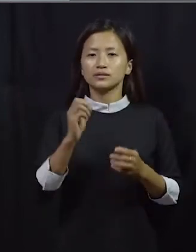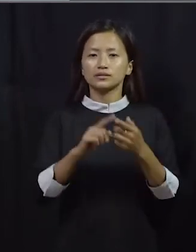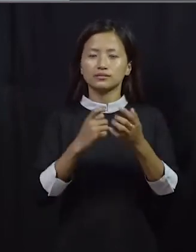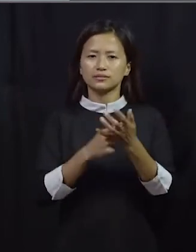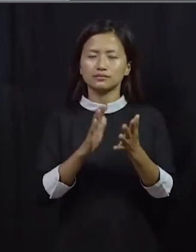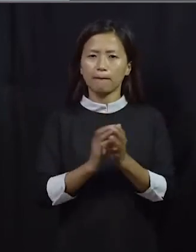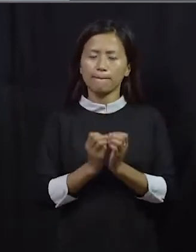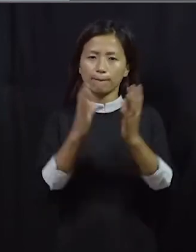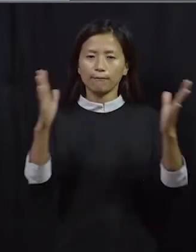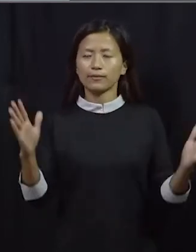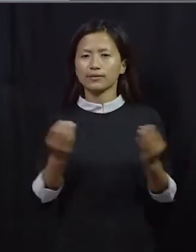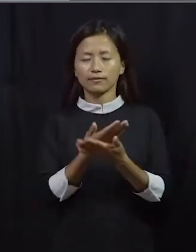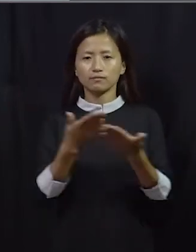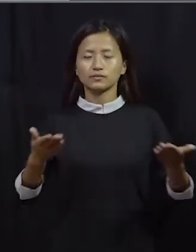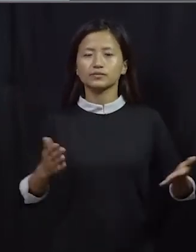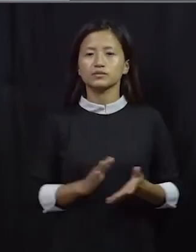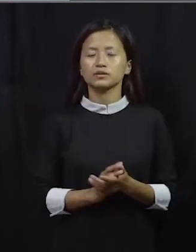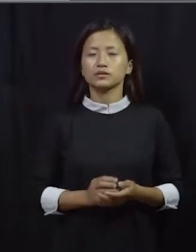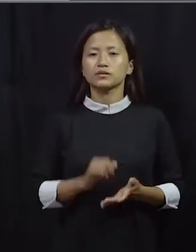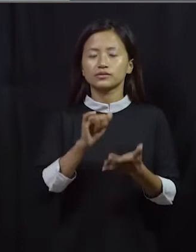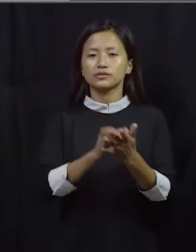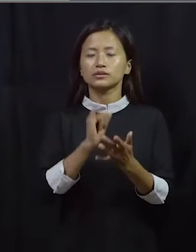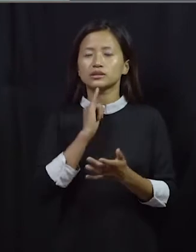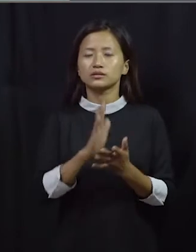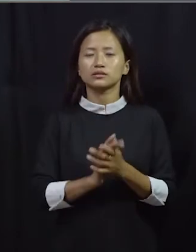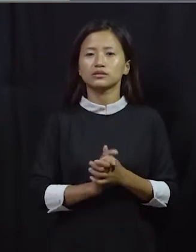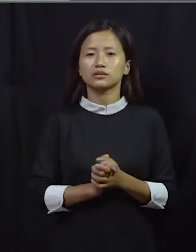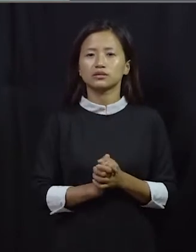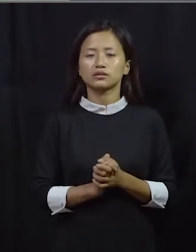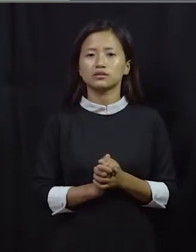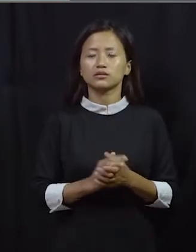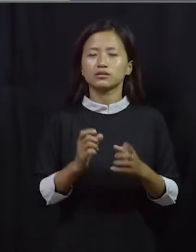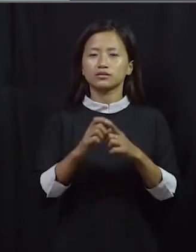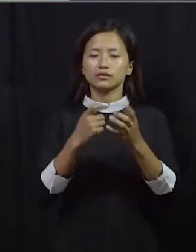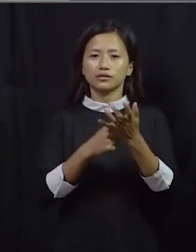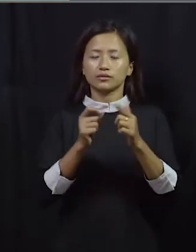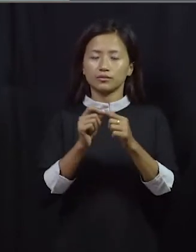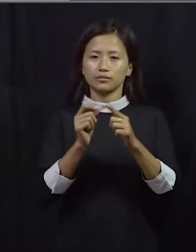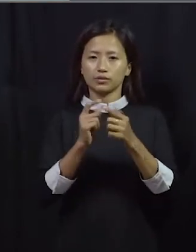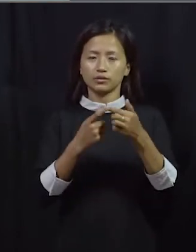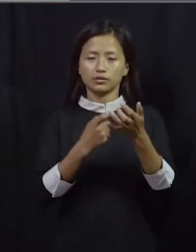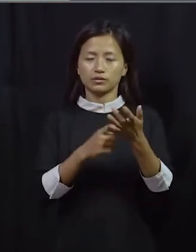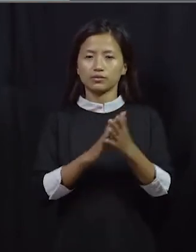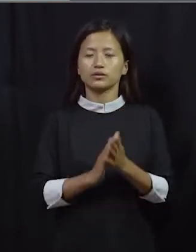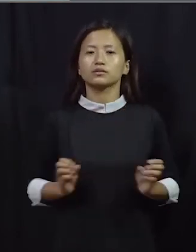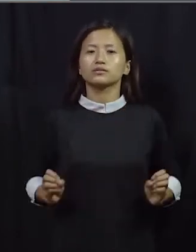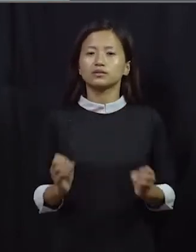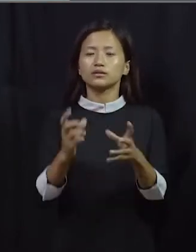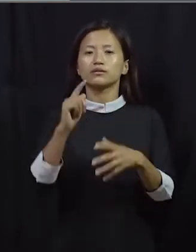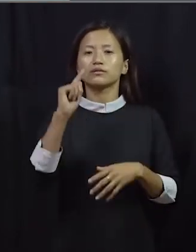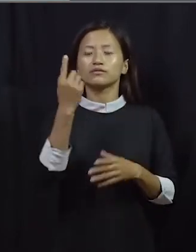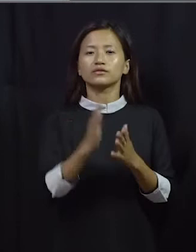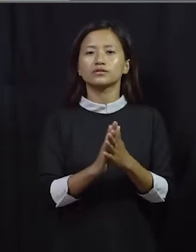many things. First, that is, the trading period of this firm starts from